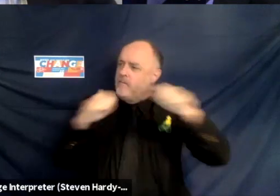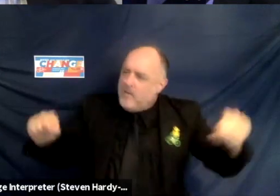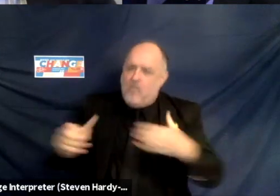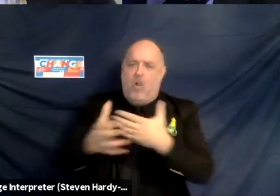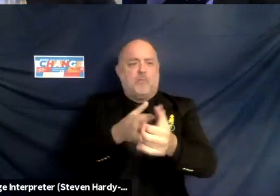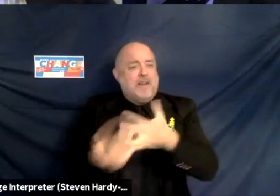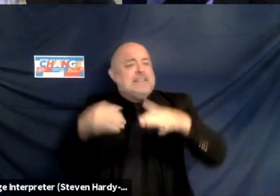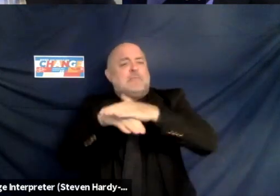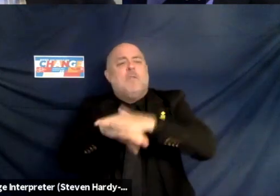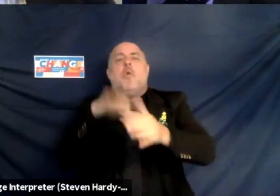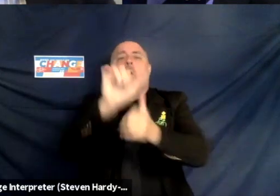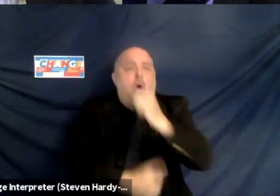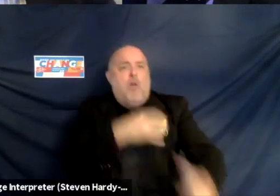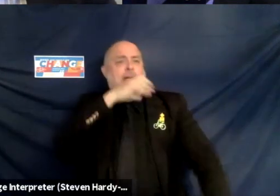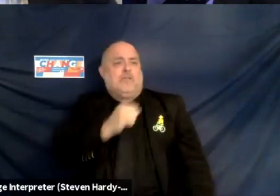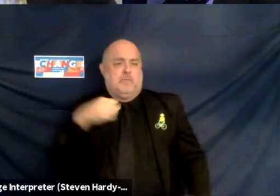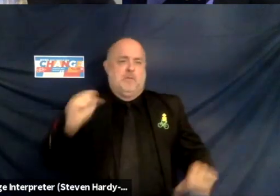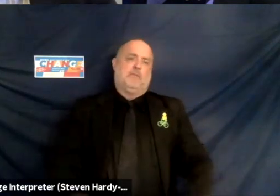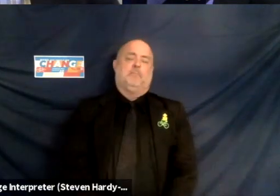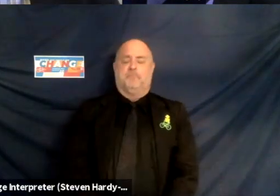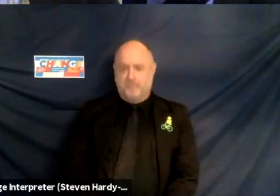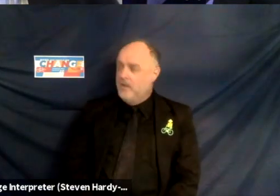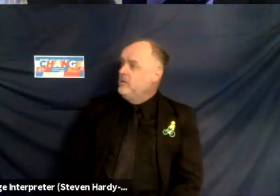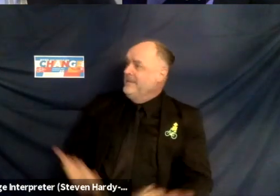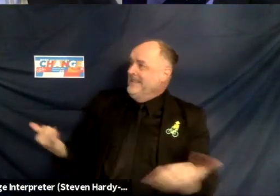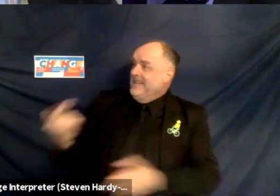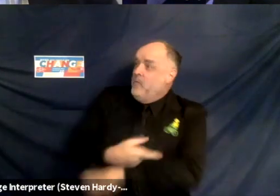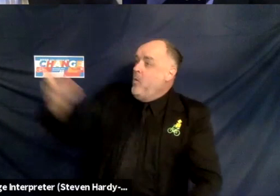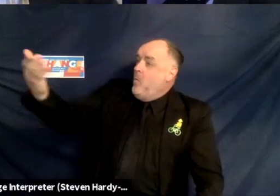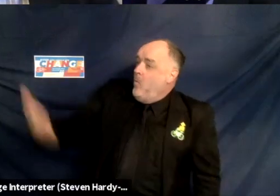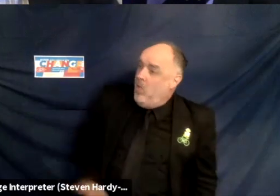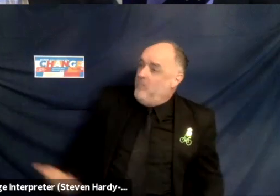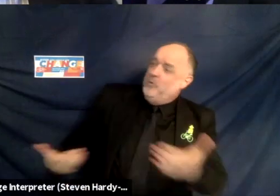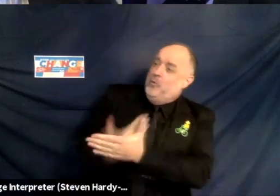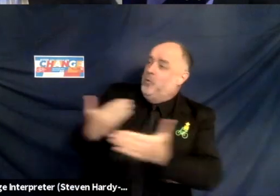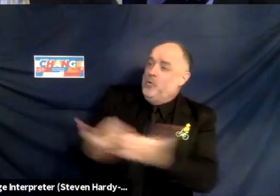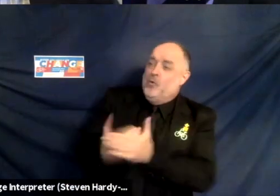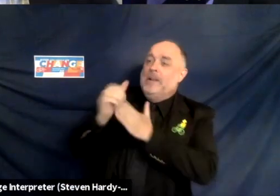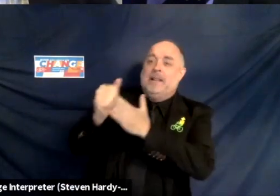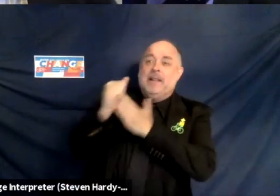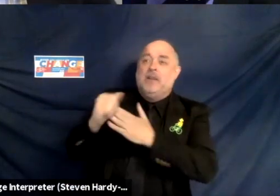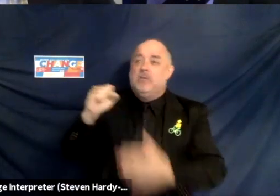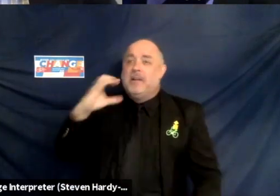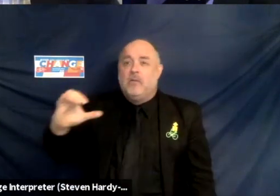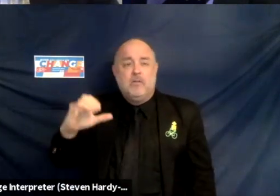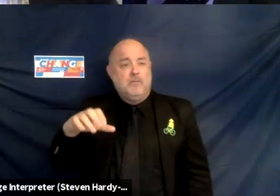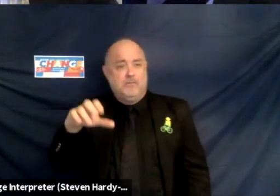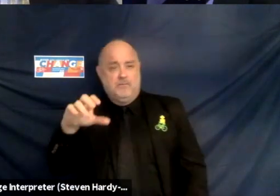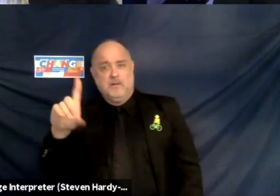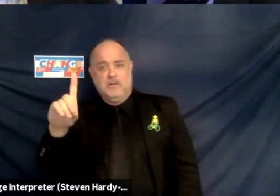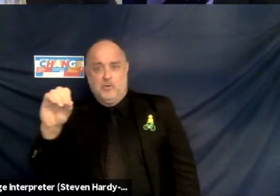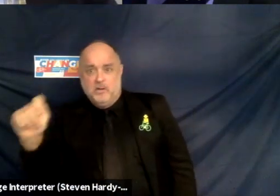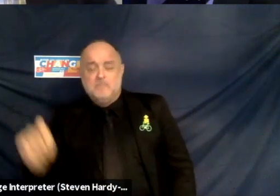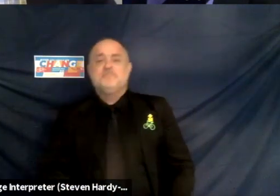and accessible for people of all ages and abilities. Today, we welcome the new leader of the U.S. Department of Transportation, a historic role. On